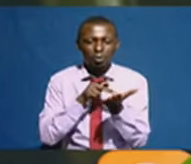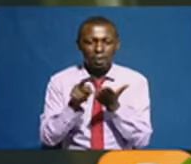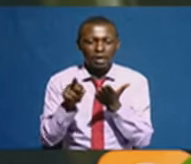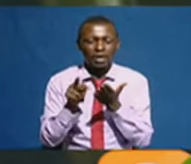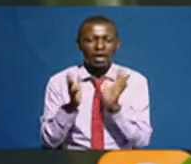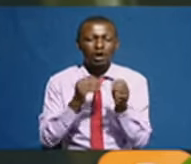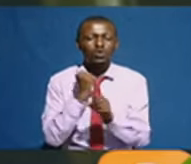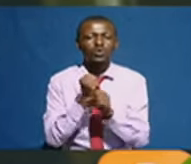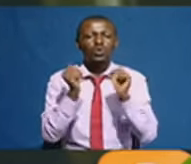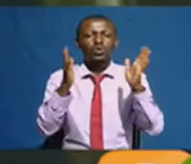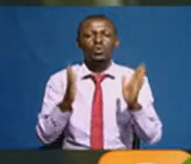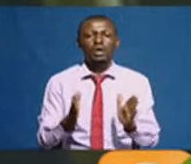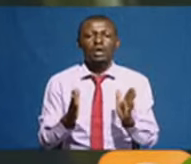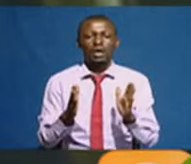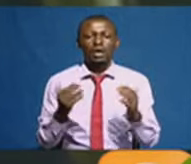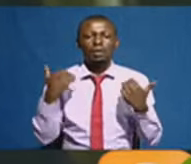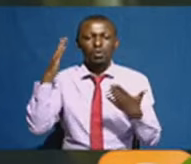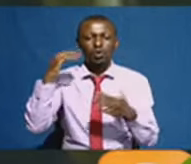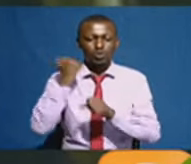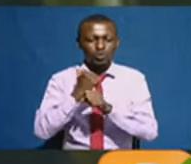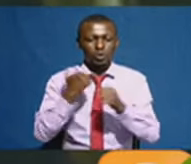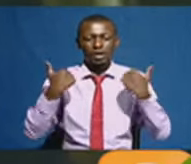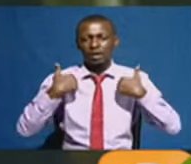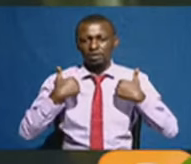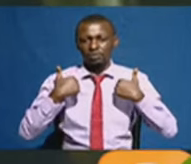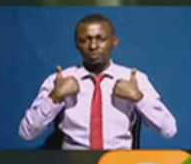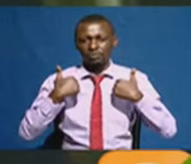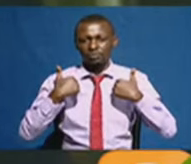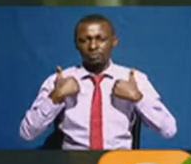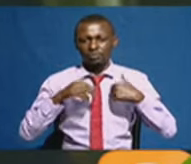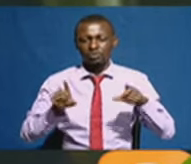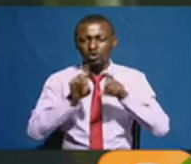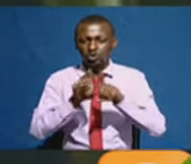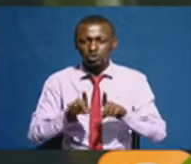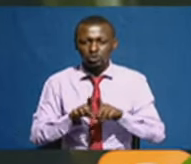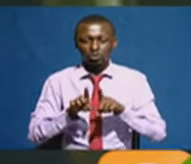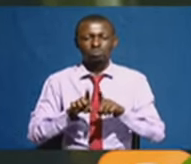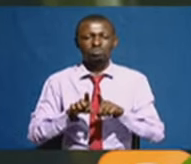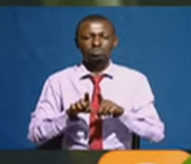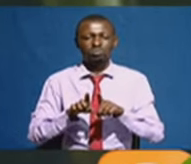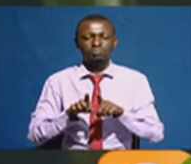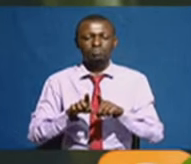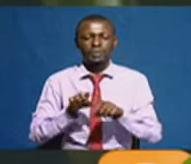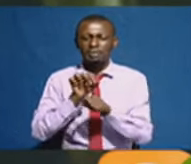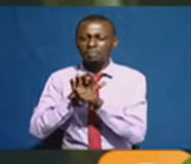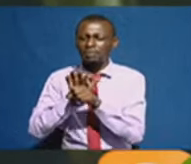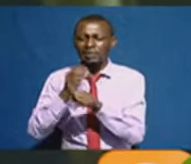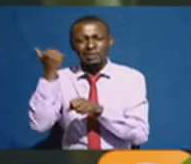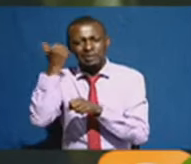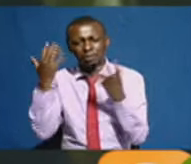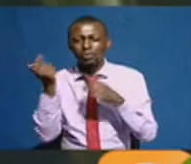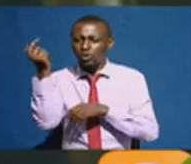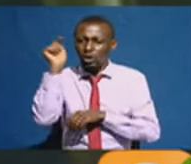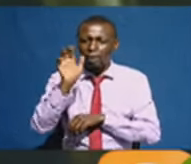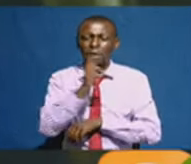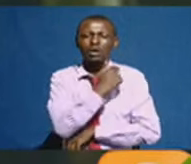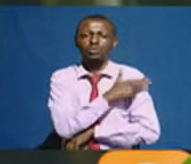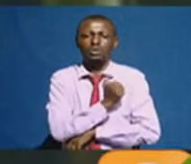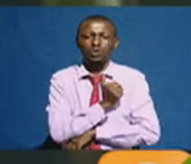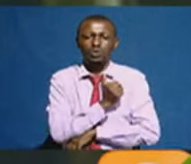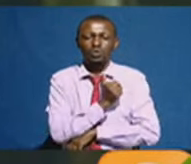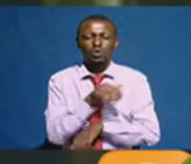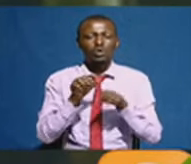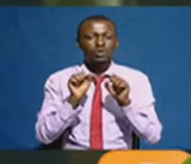have more work to do and they're more strained? So it has to be thought about in that space